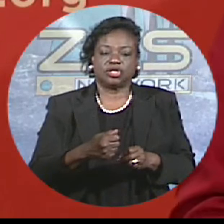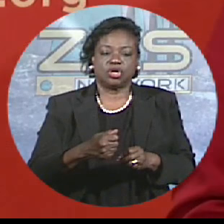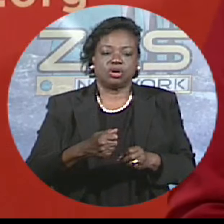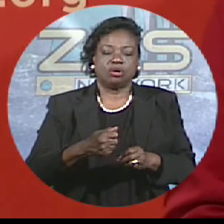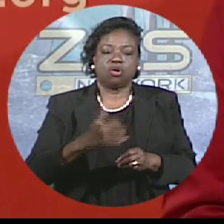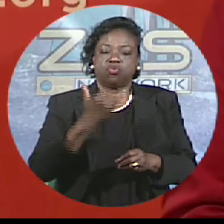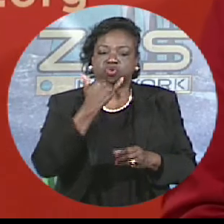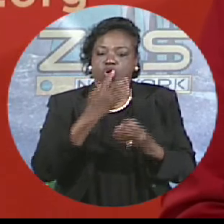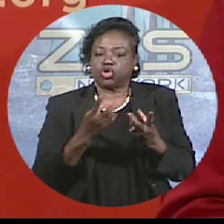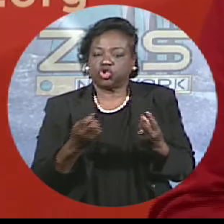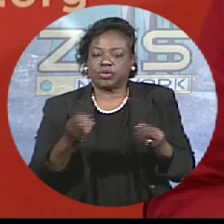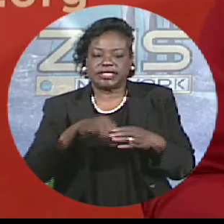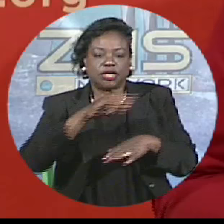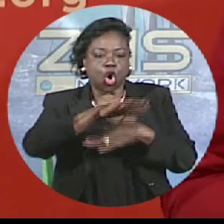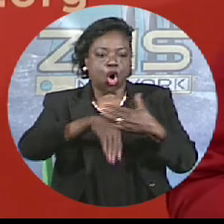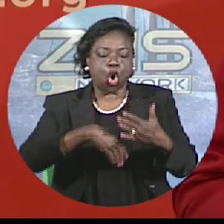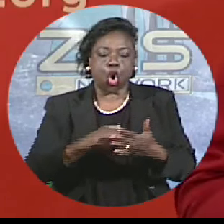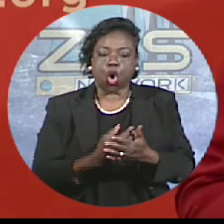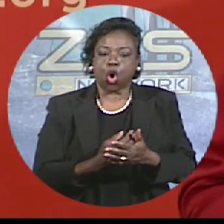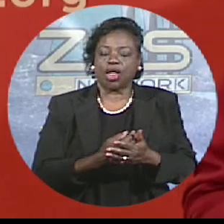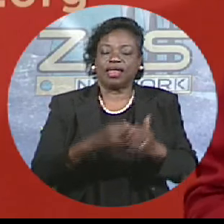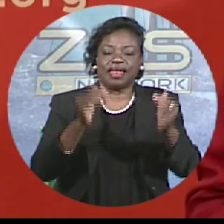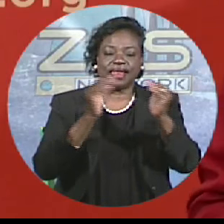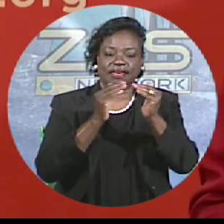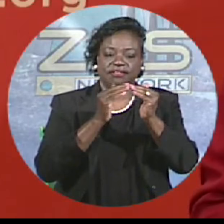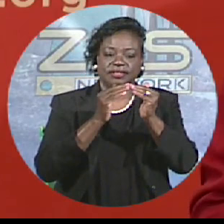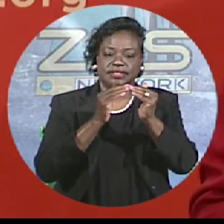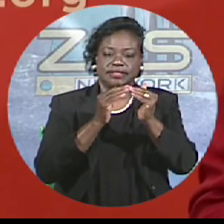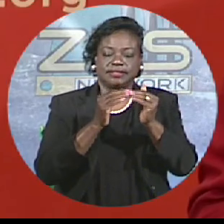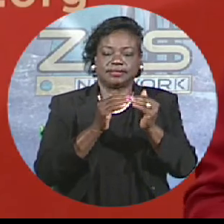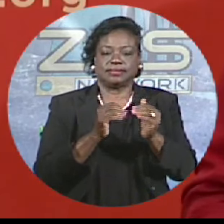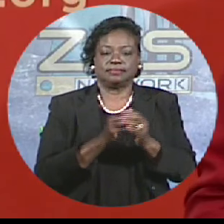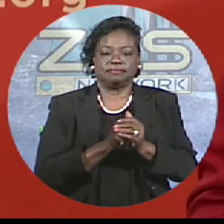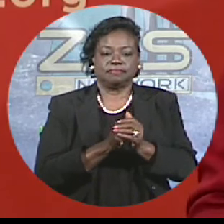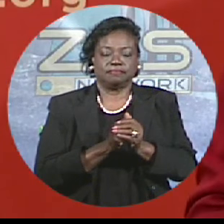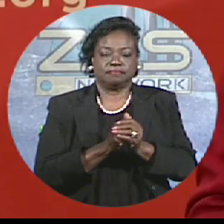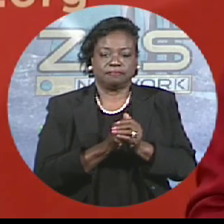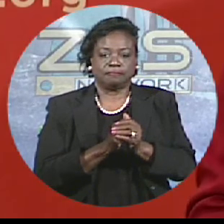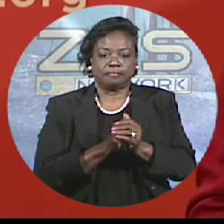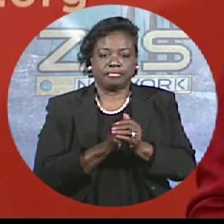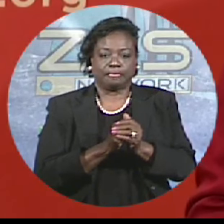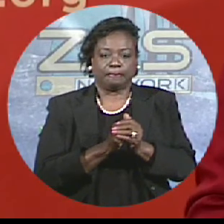corrupt politicians to the full extent of the law.